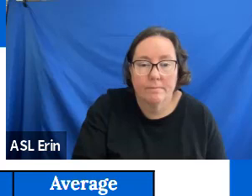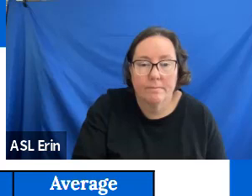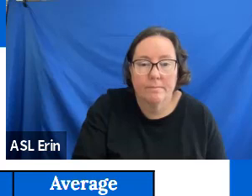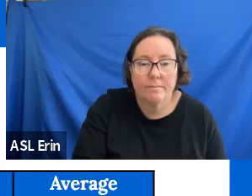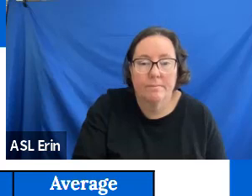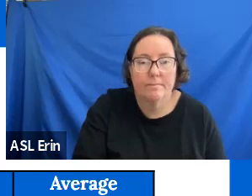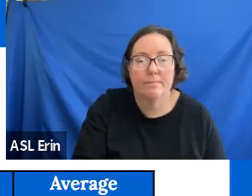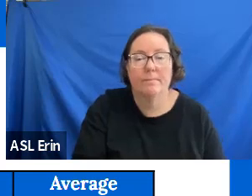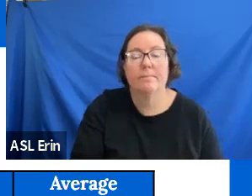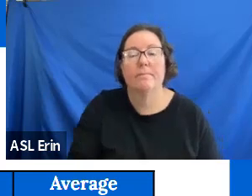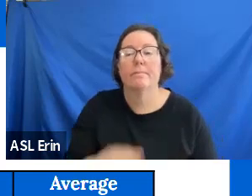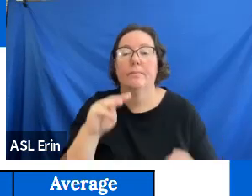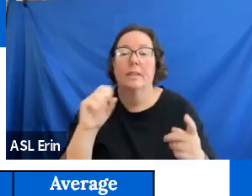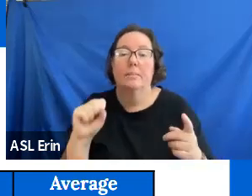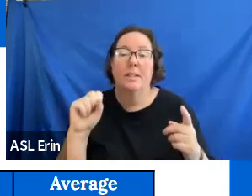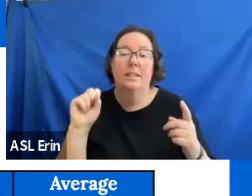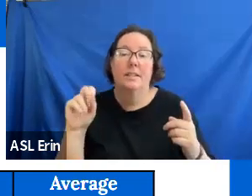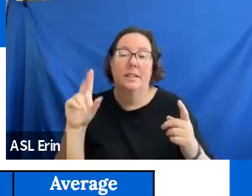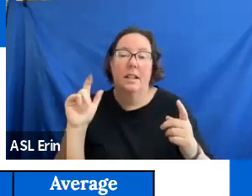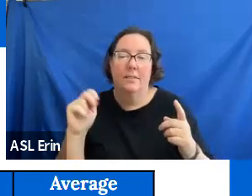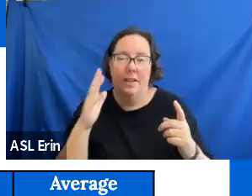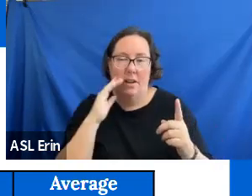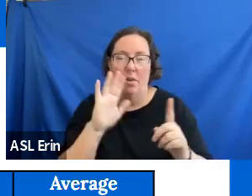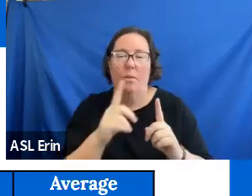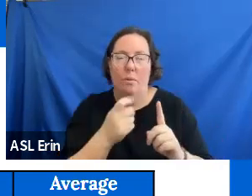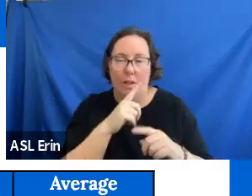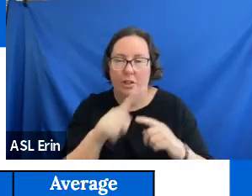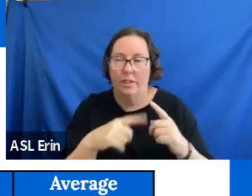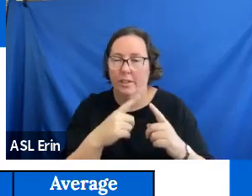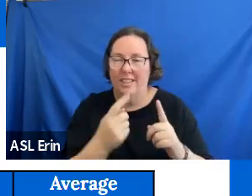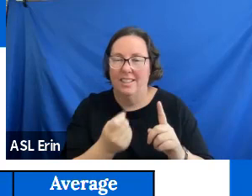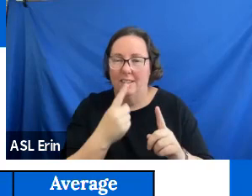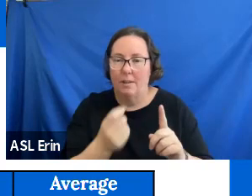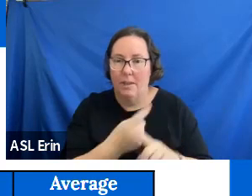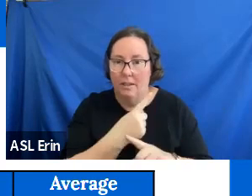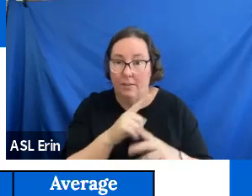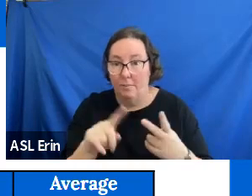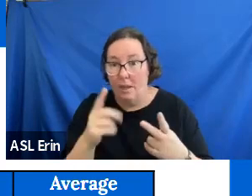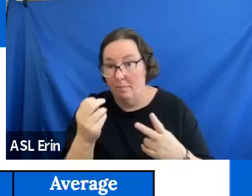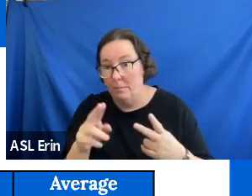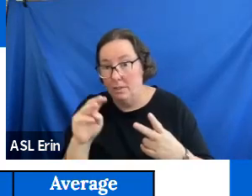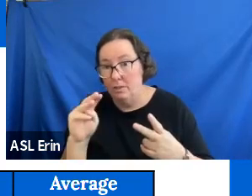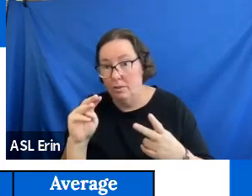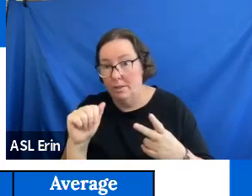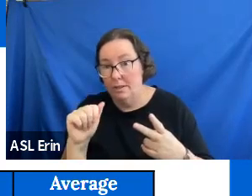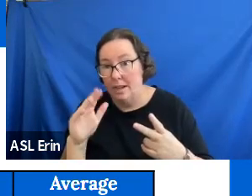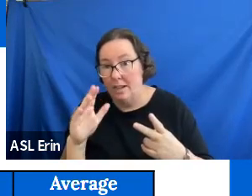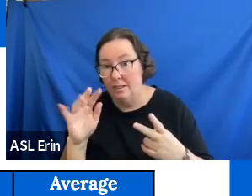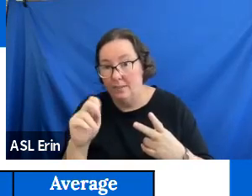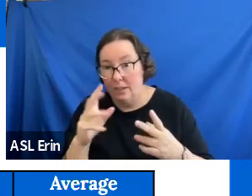I know, Dr. Tung, your question is on a different subject. Mr. Acevedo, is your question on this subject or a